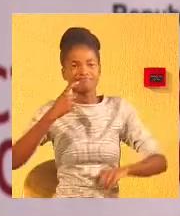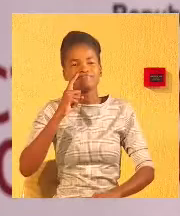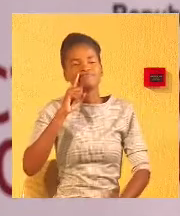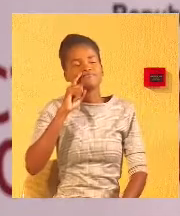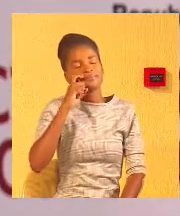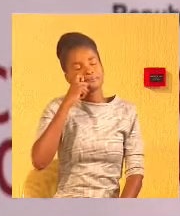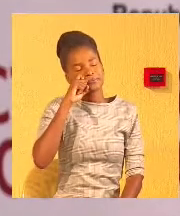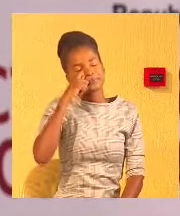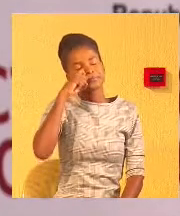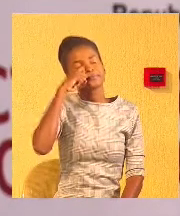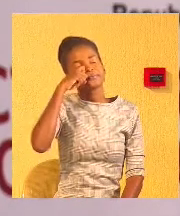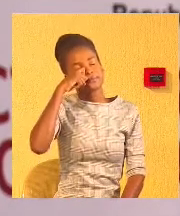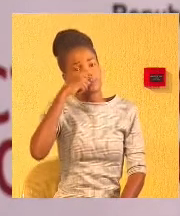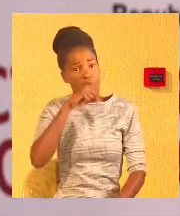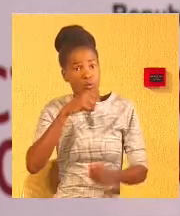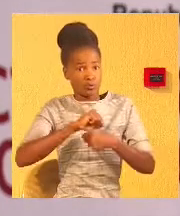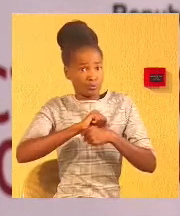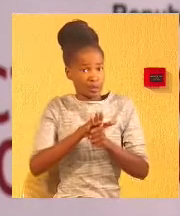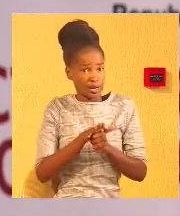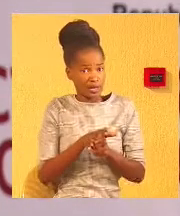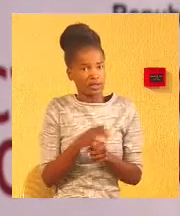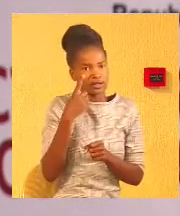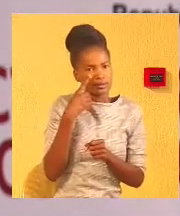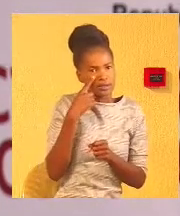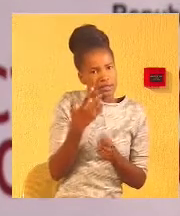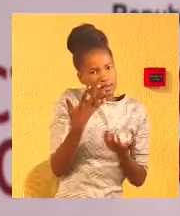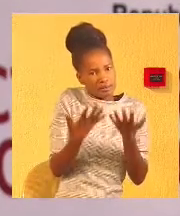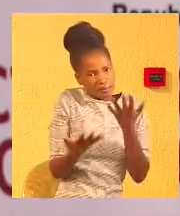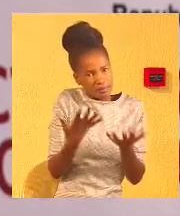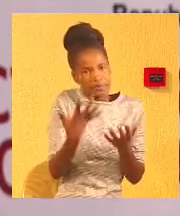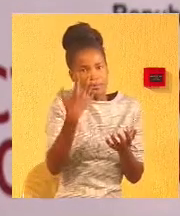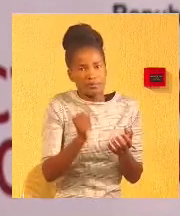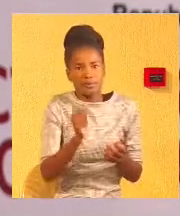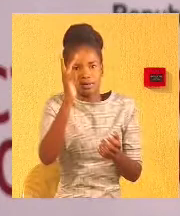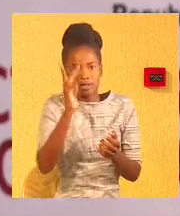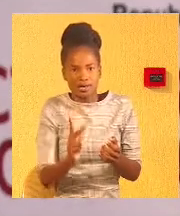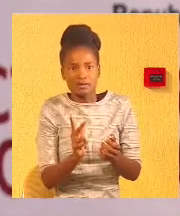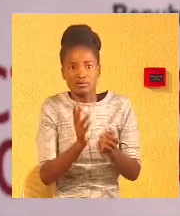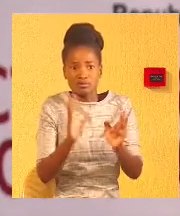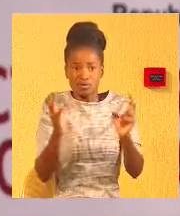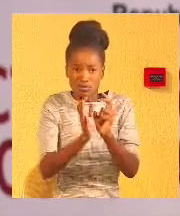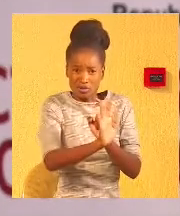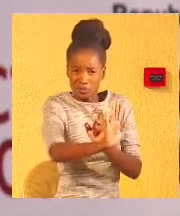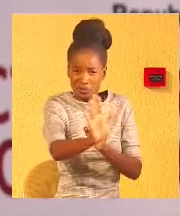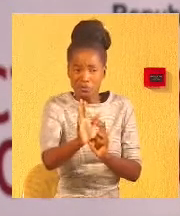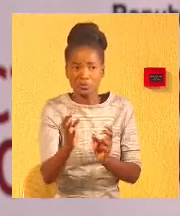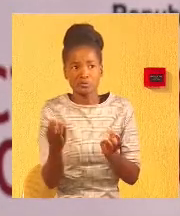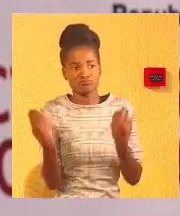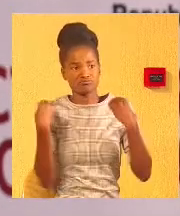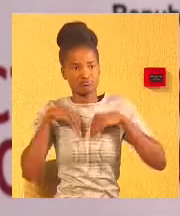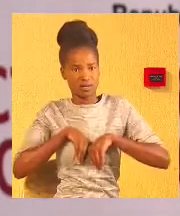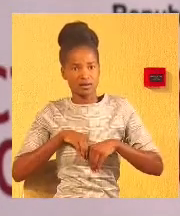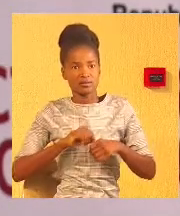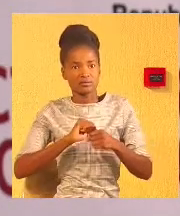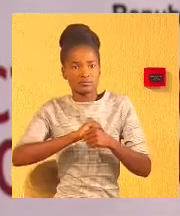the ministry to determine if there are missing transmissions or not. I want to add